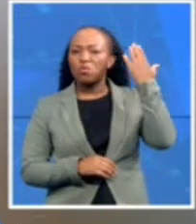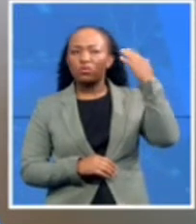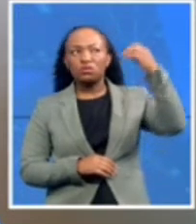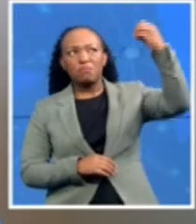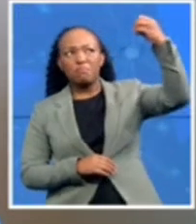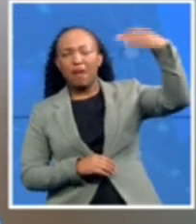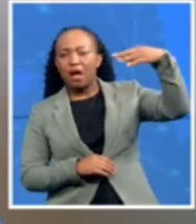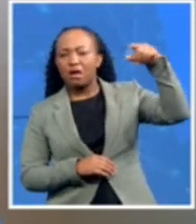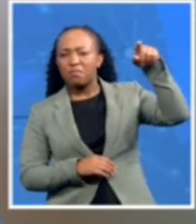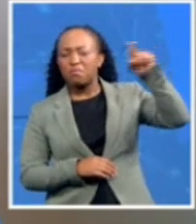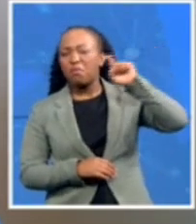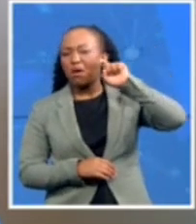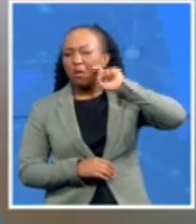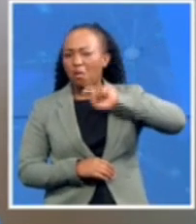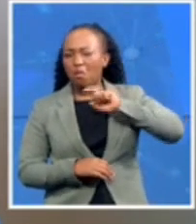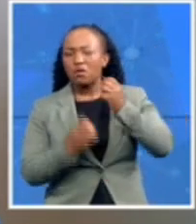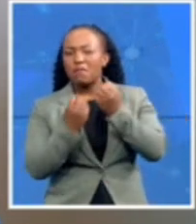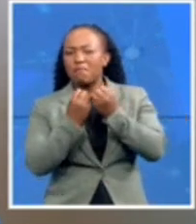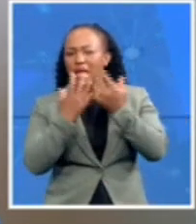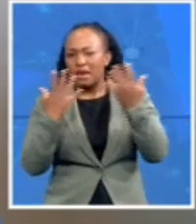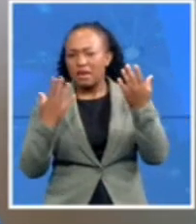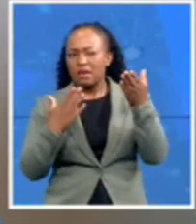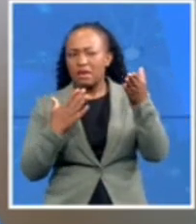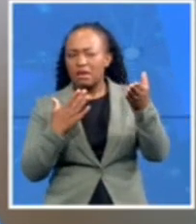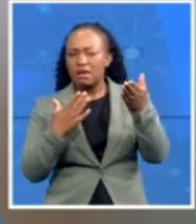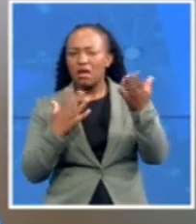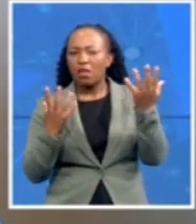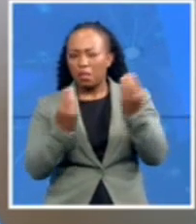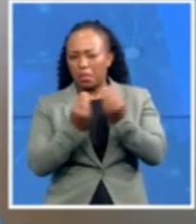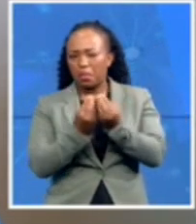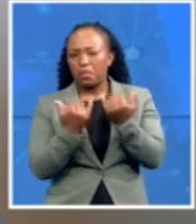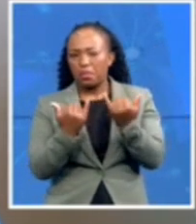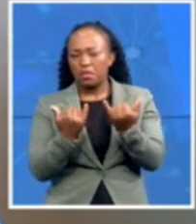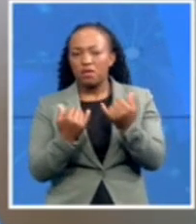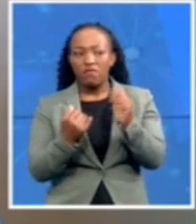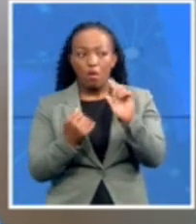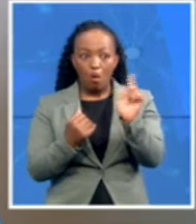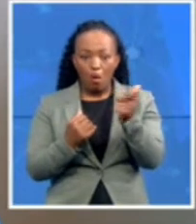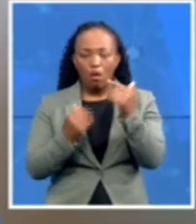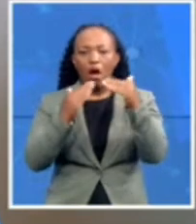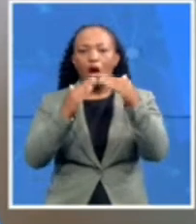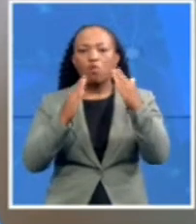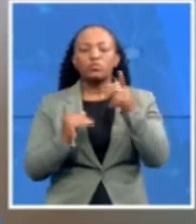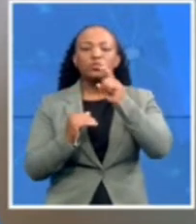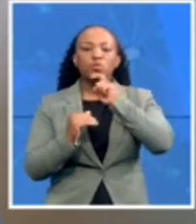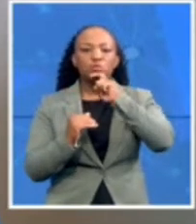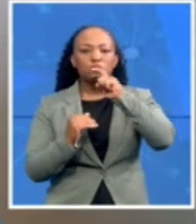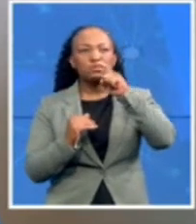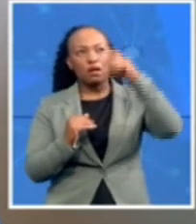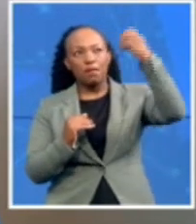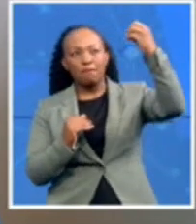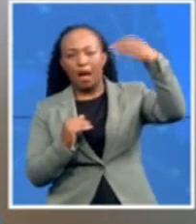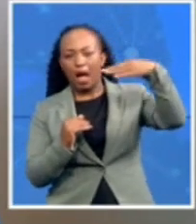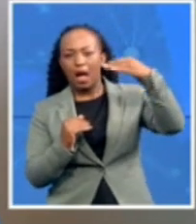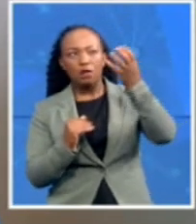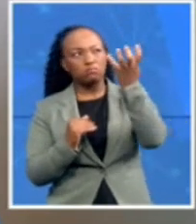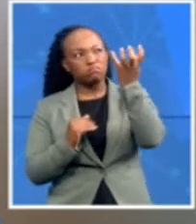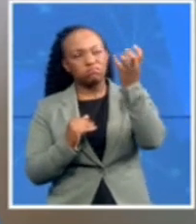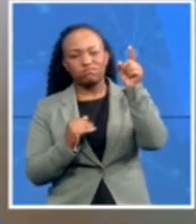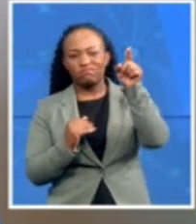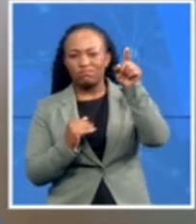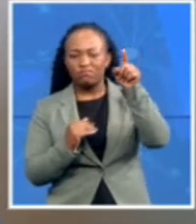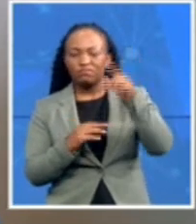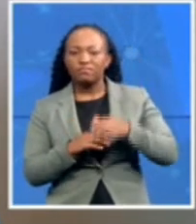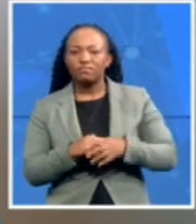anymore, if all households did that, and in particular also these halogen downlighters, they